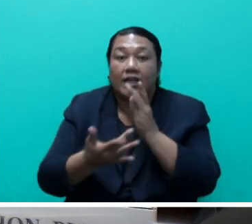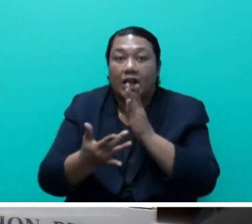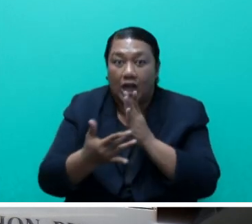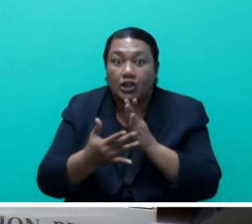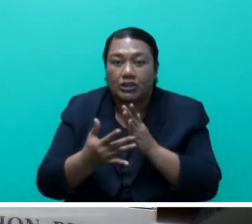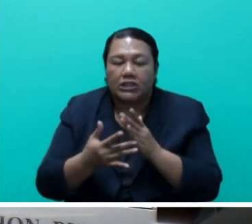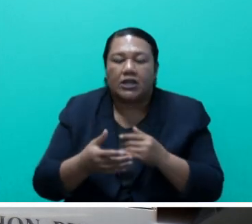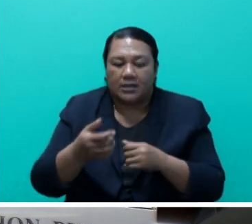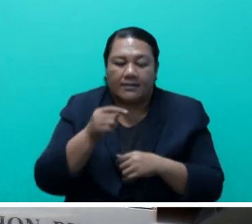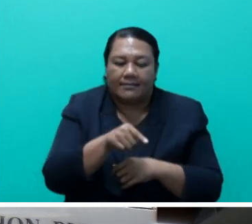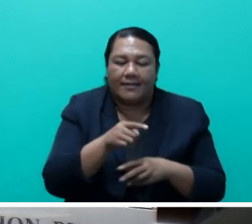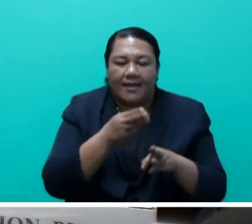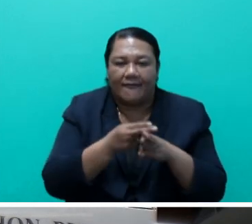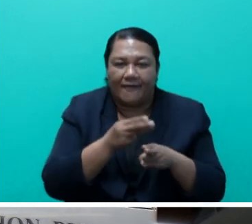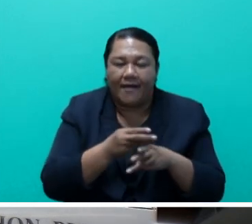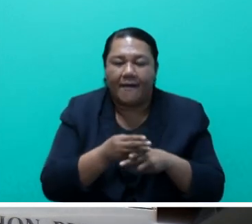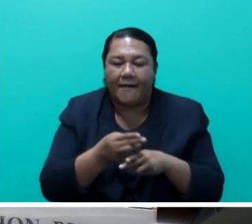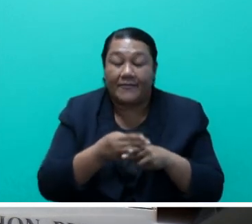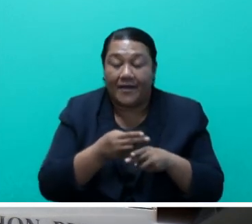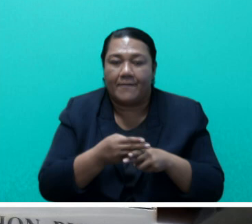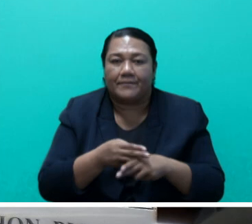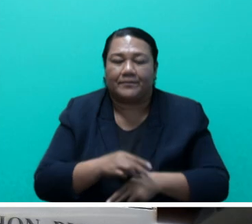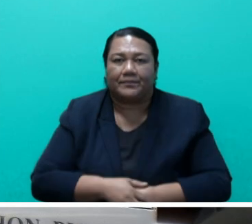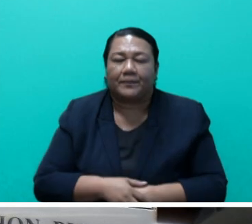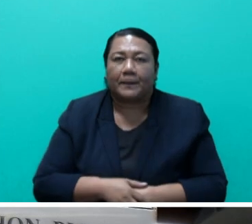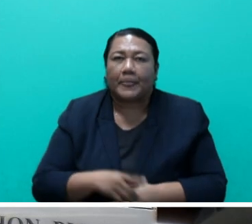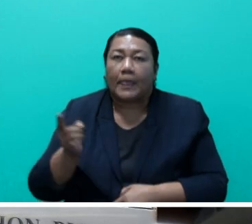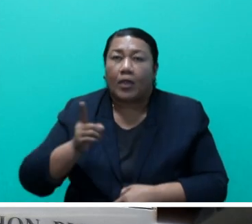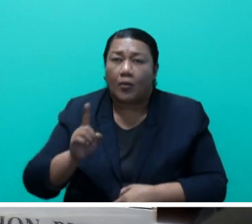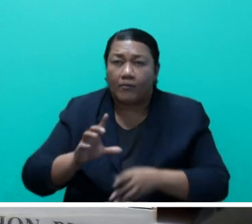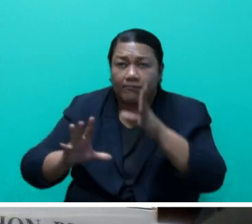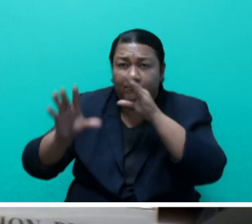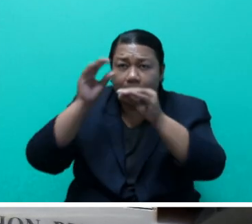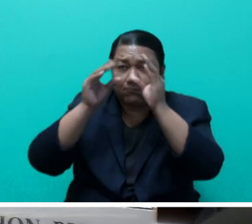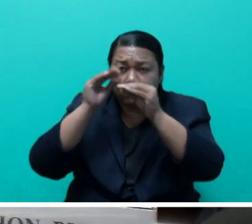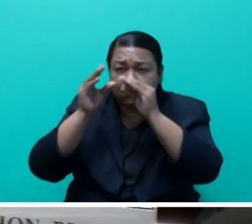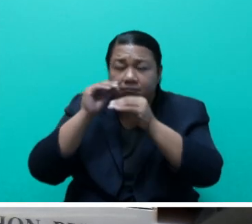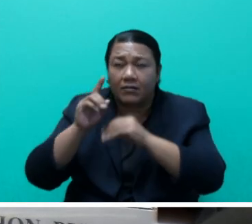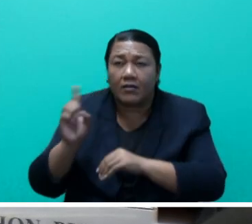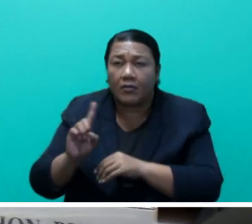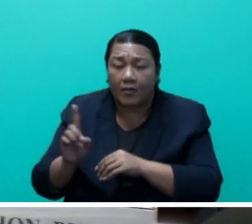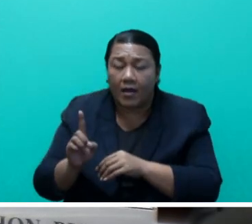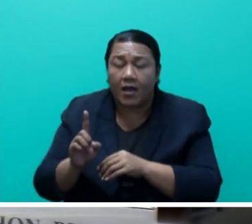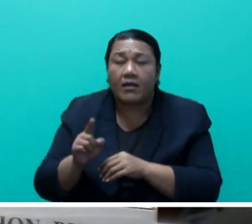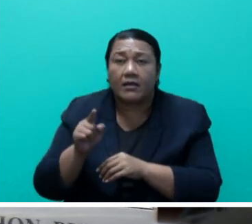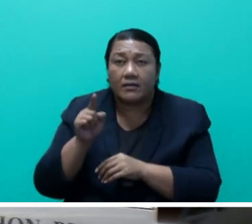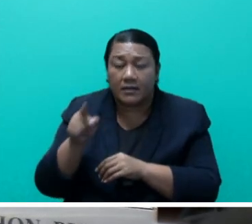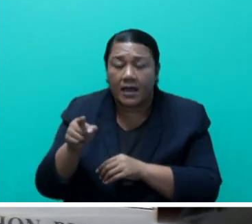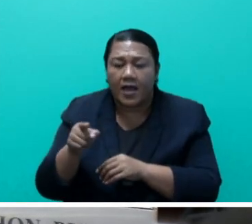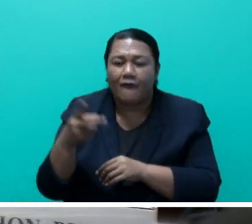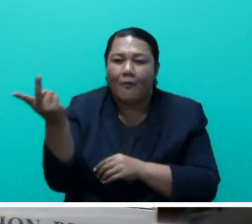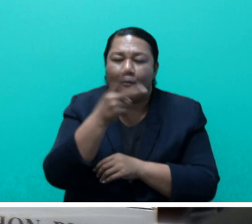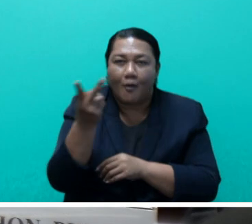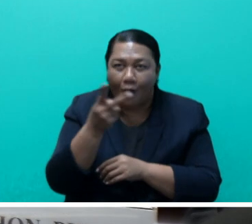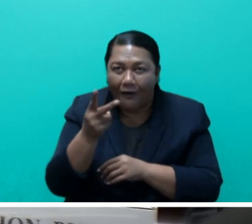In specific, Mr. Speaker, the key attributes of learning were hands-on learning for farmers to experience both the